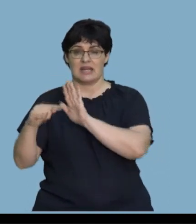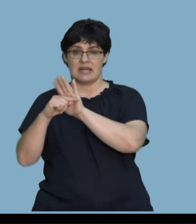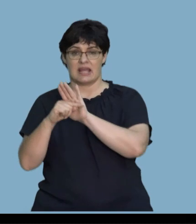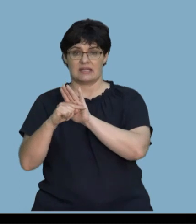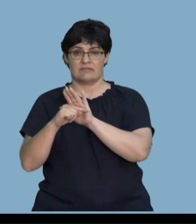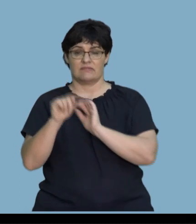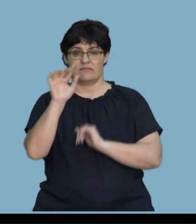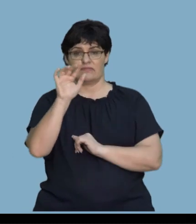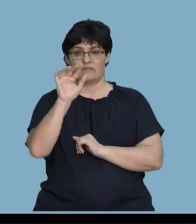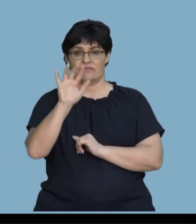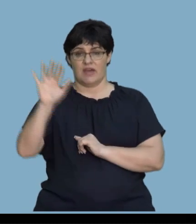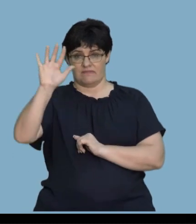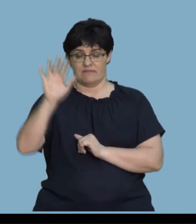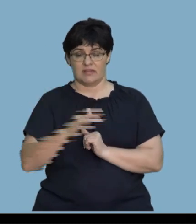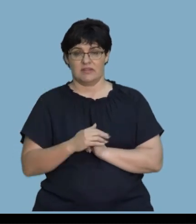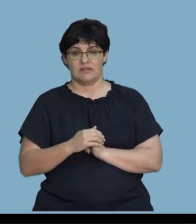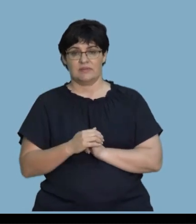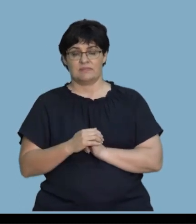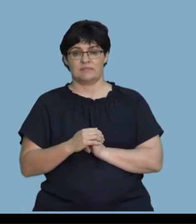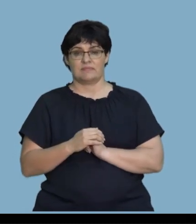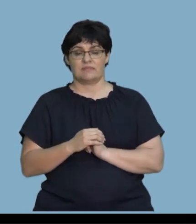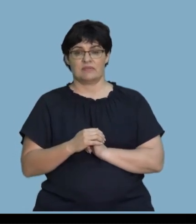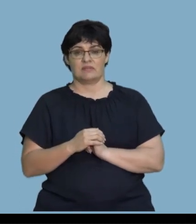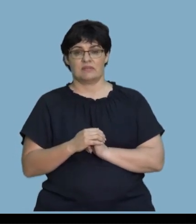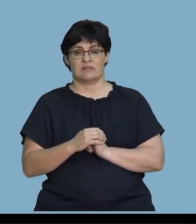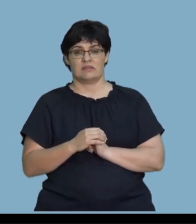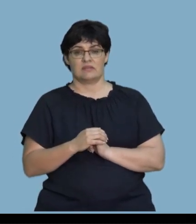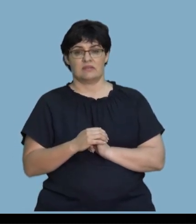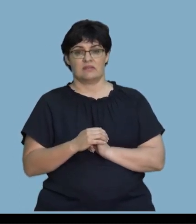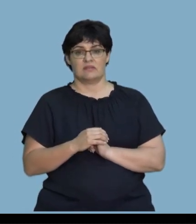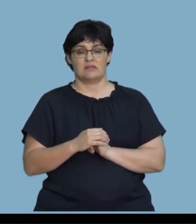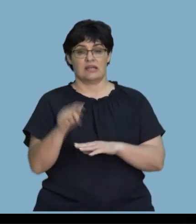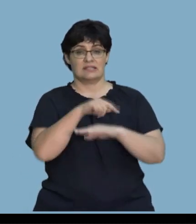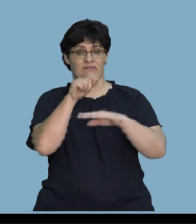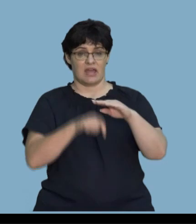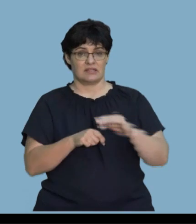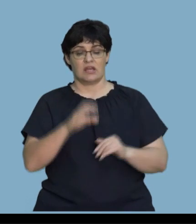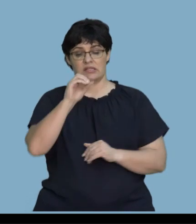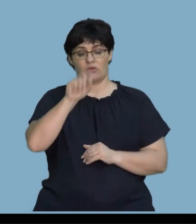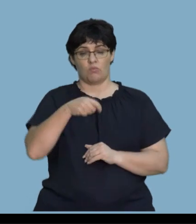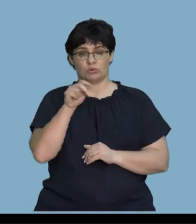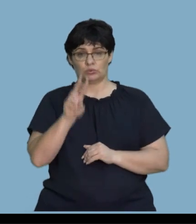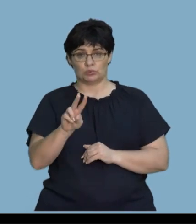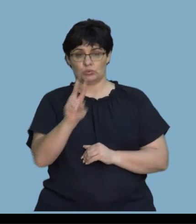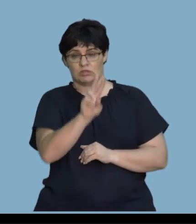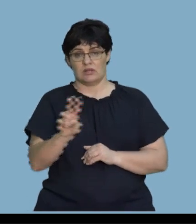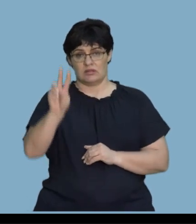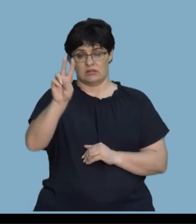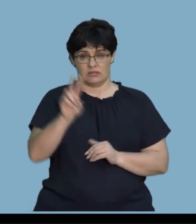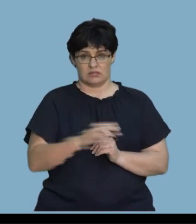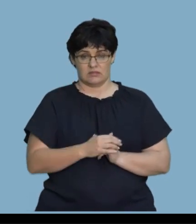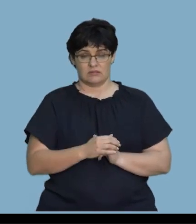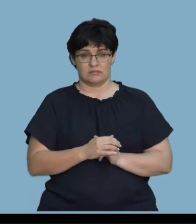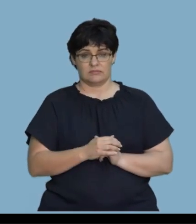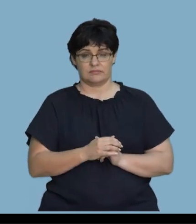negative exponent 5, okay? Should be negative 5 divided by 0.2, okay? We